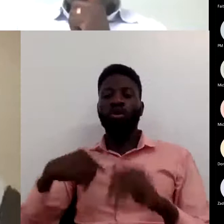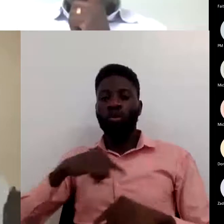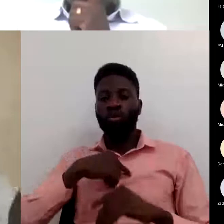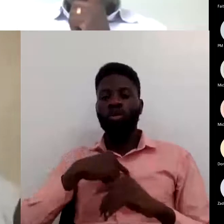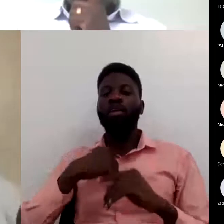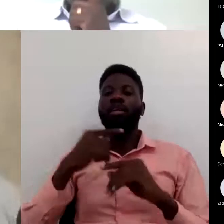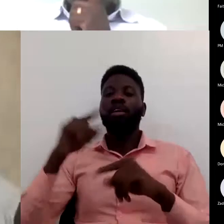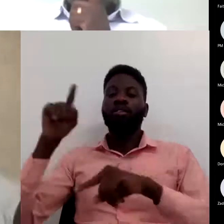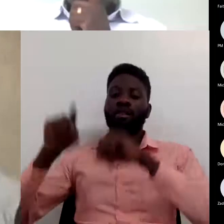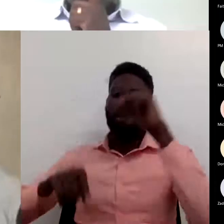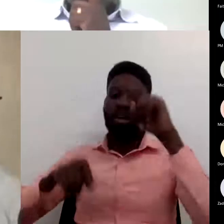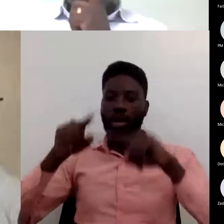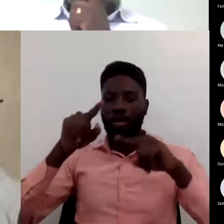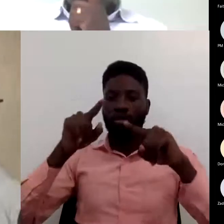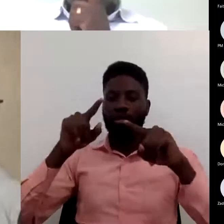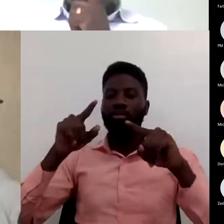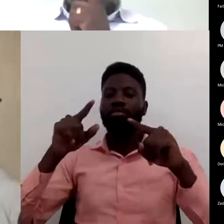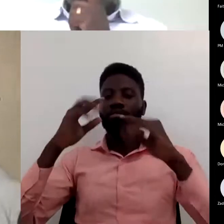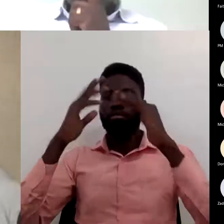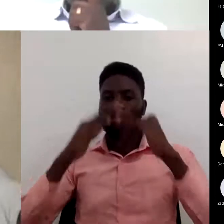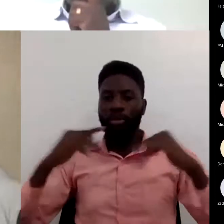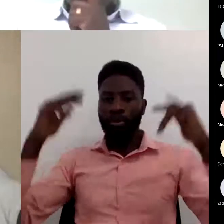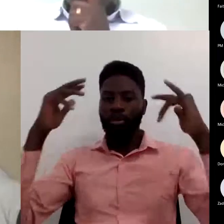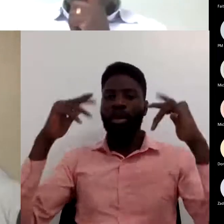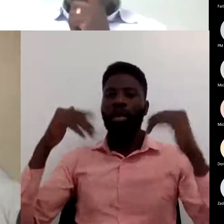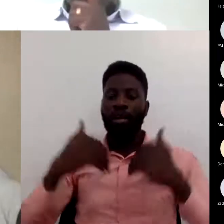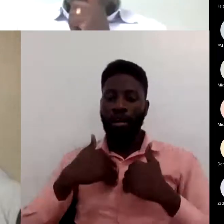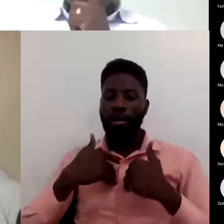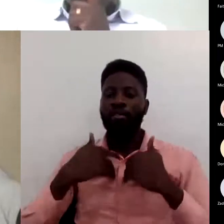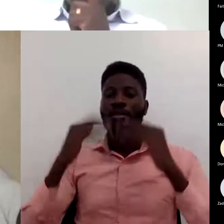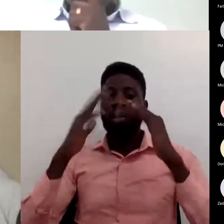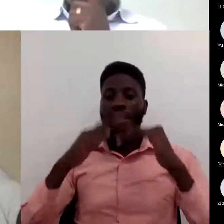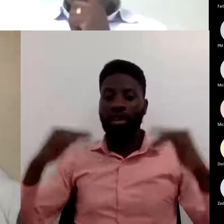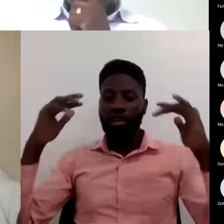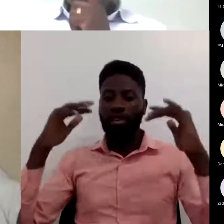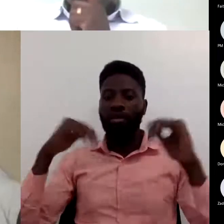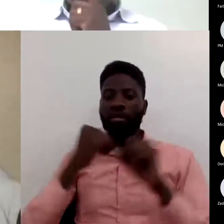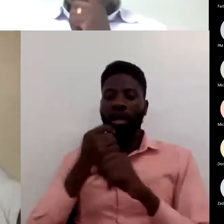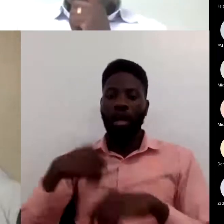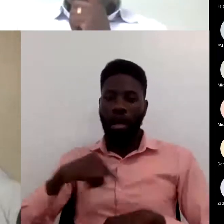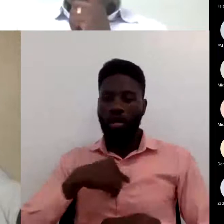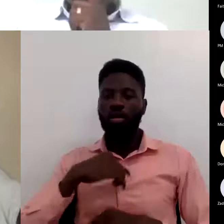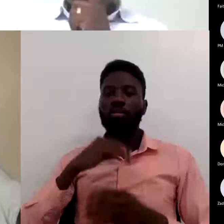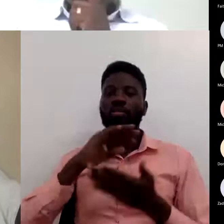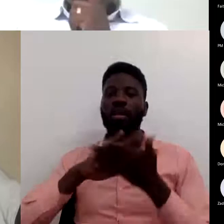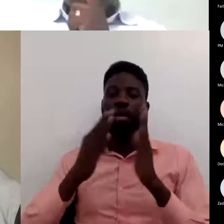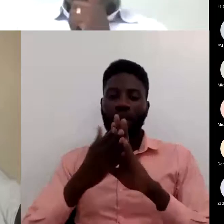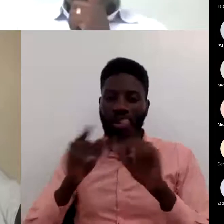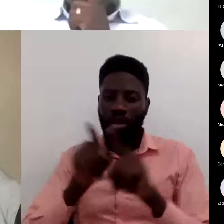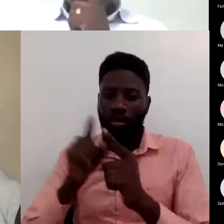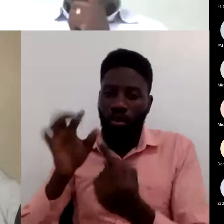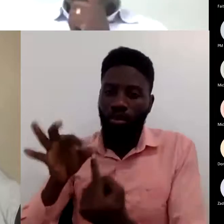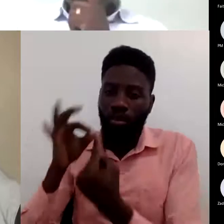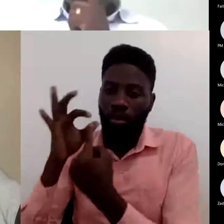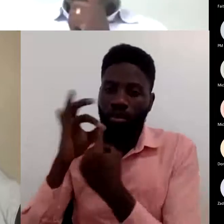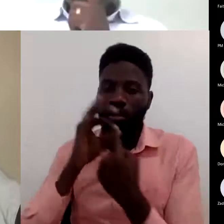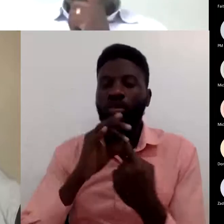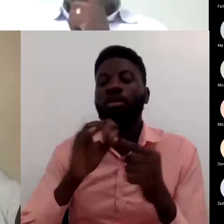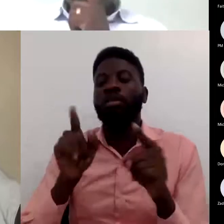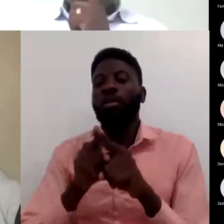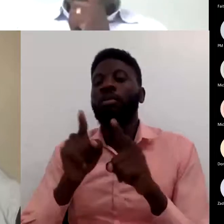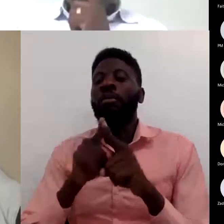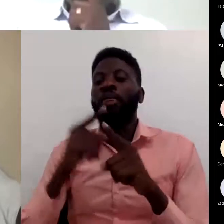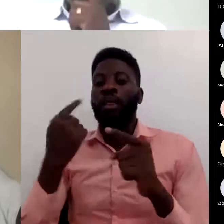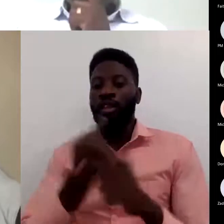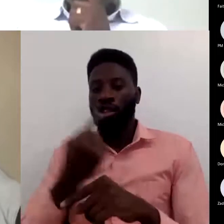So diversity brings in the aspect of the different aspects that make us, each of us, authentic, each of us a contributor, each of